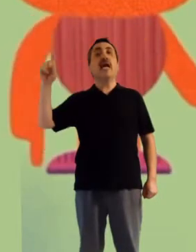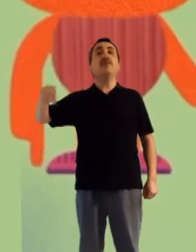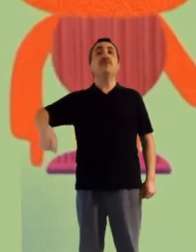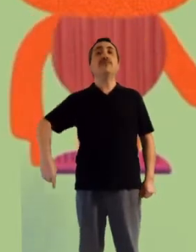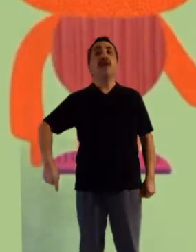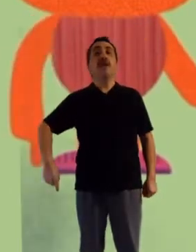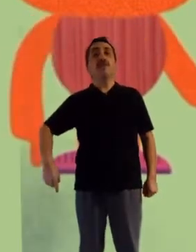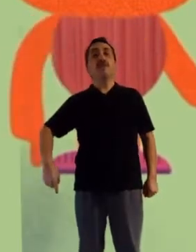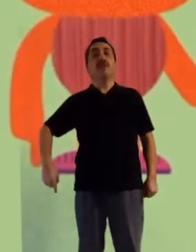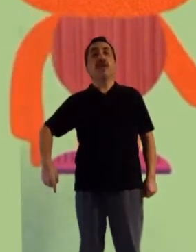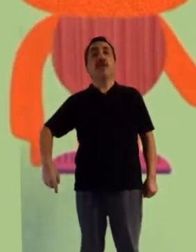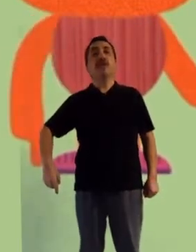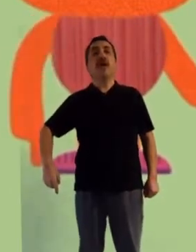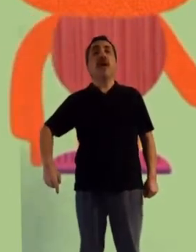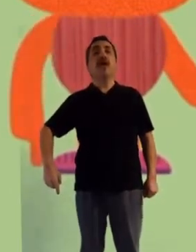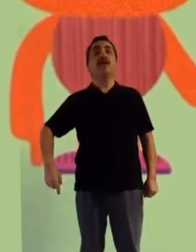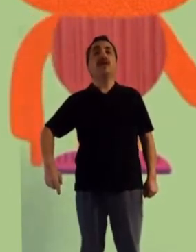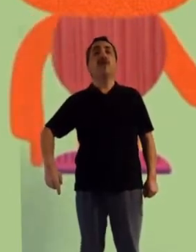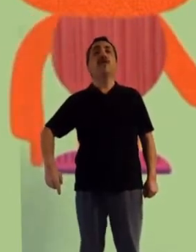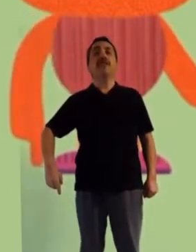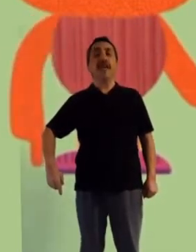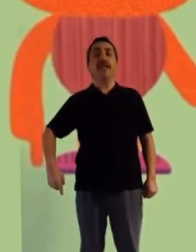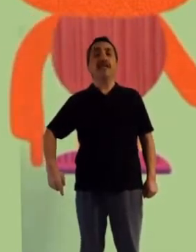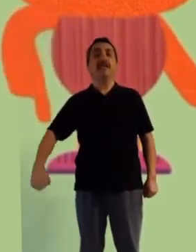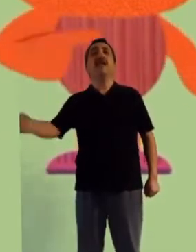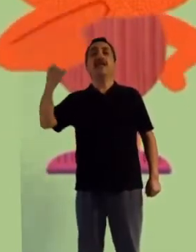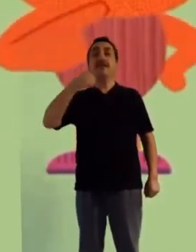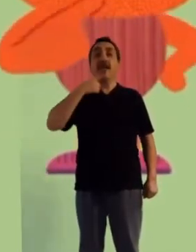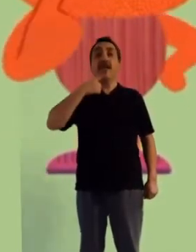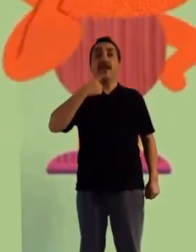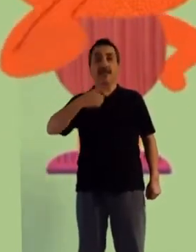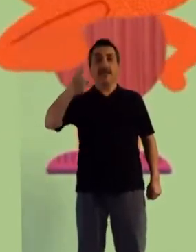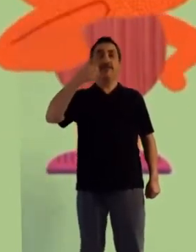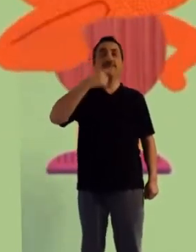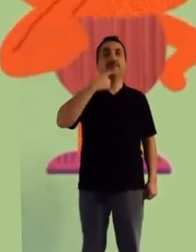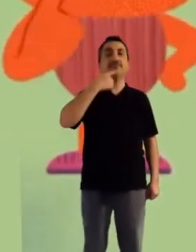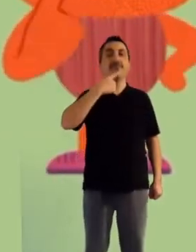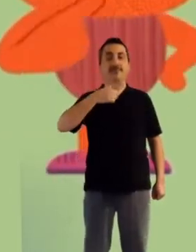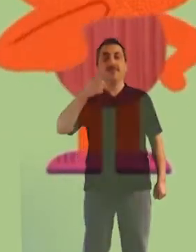finger down. Put it on your chin, chin.